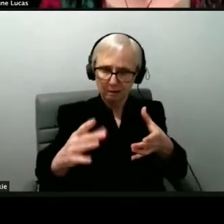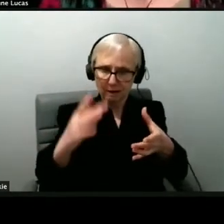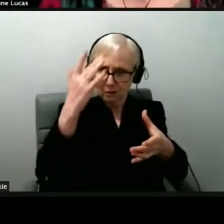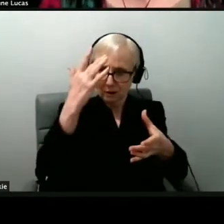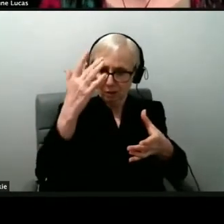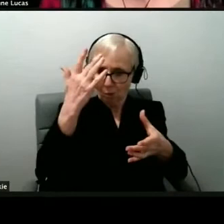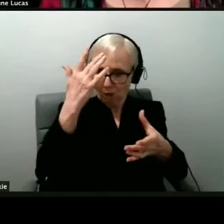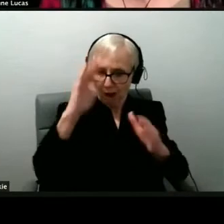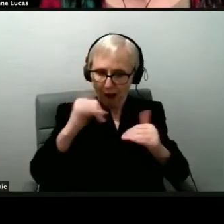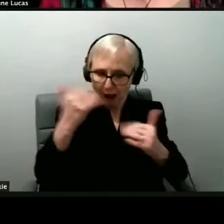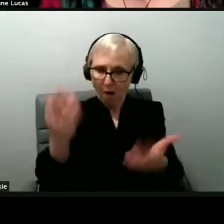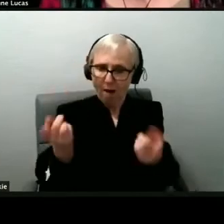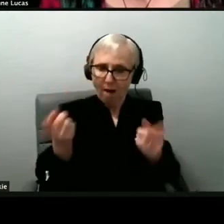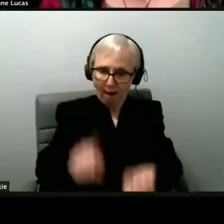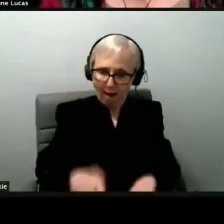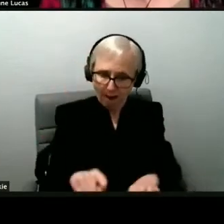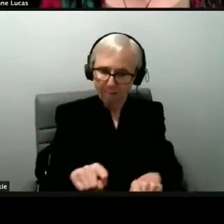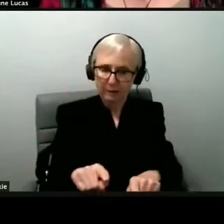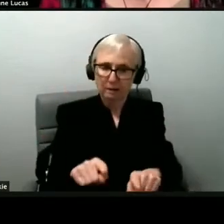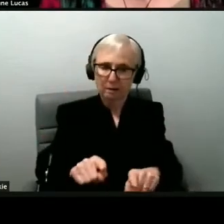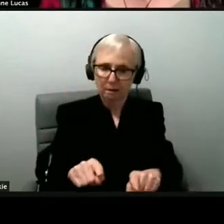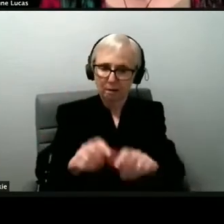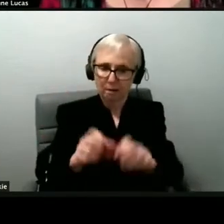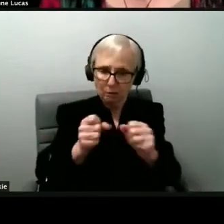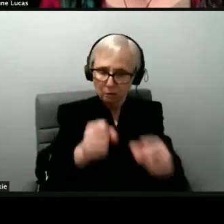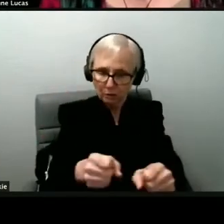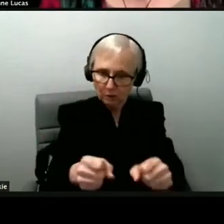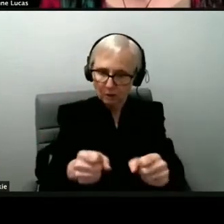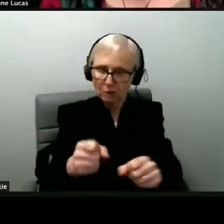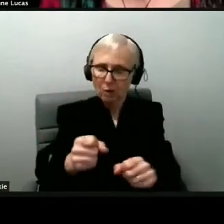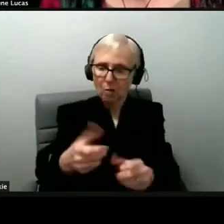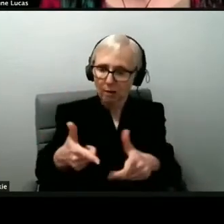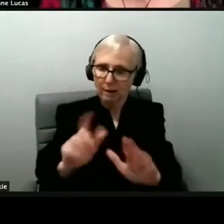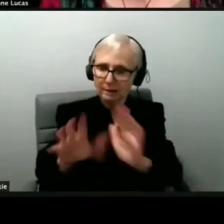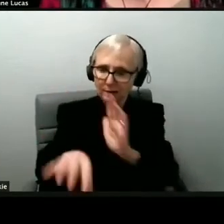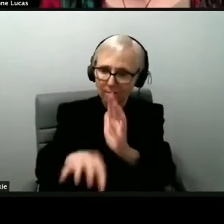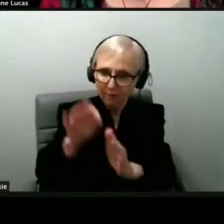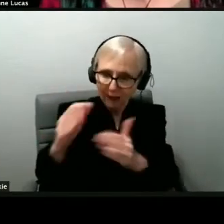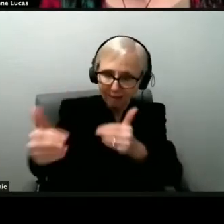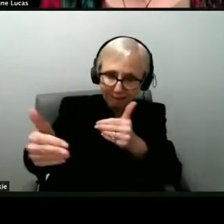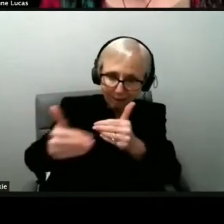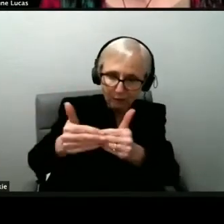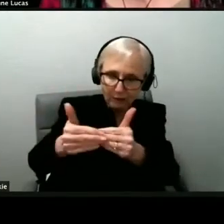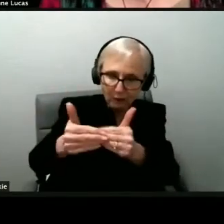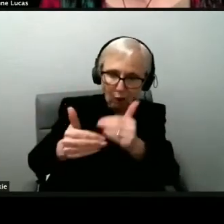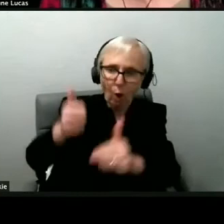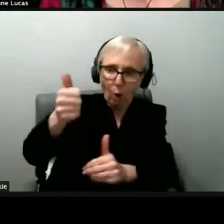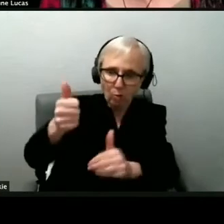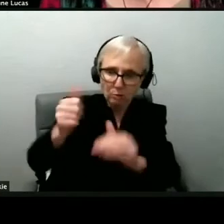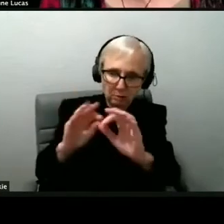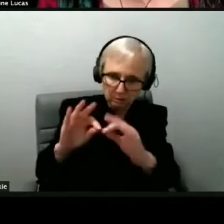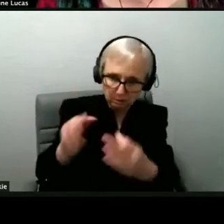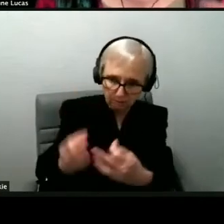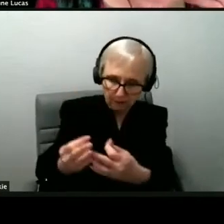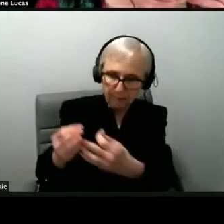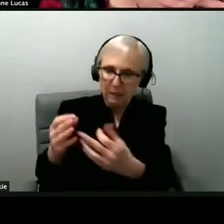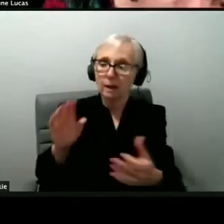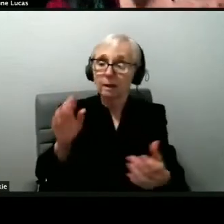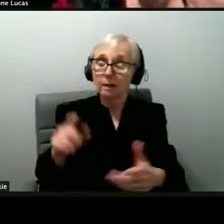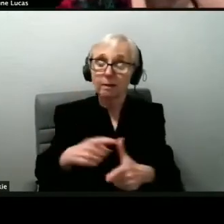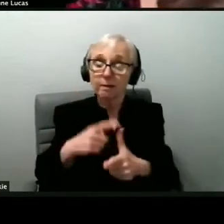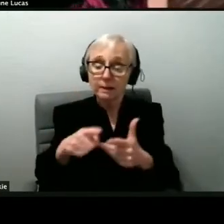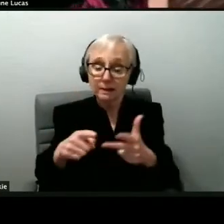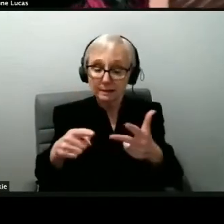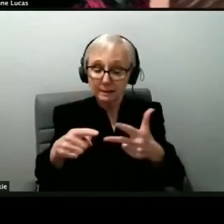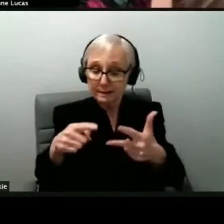streets, because they have issues with their family. So let's try to find the next of kin. Once we do that, we want to connect them to resources, whether that's